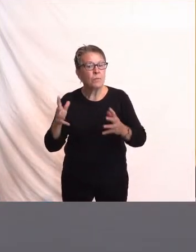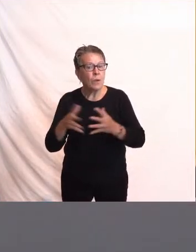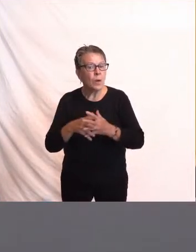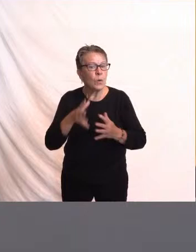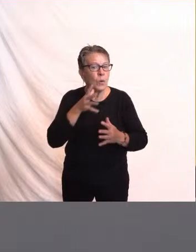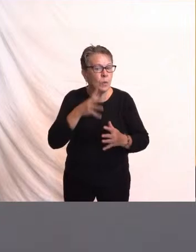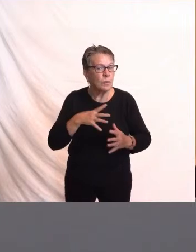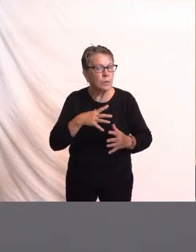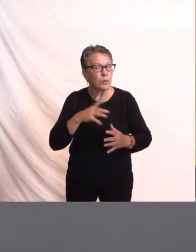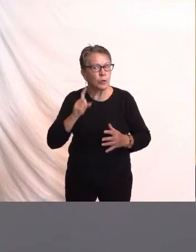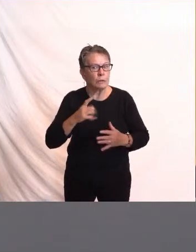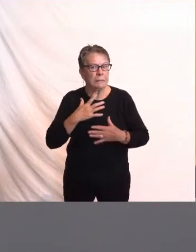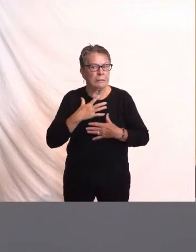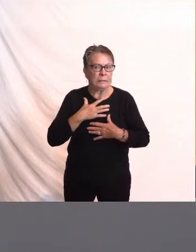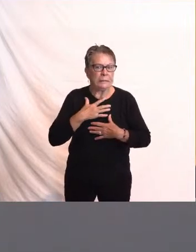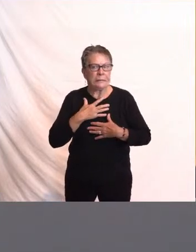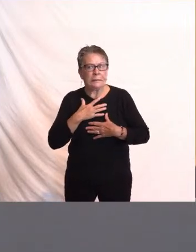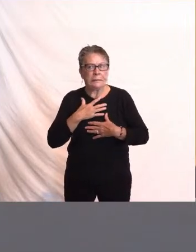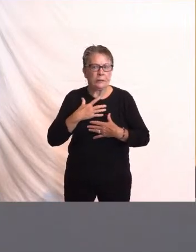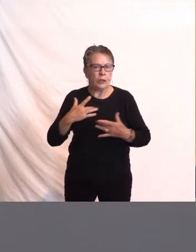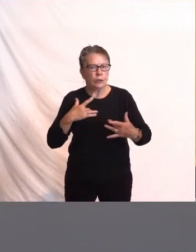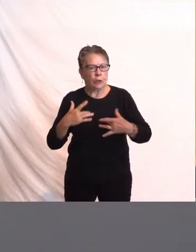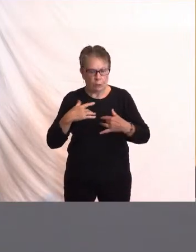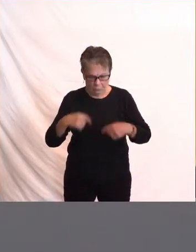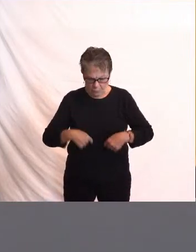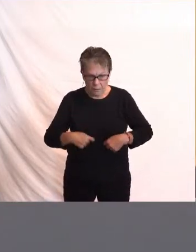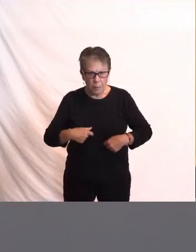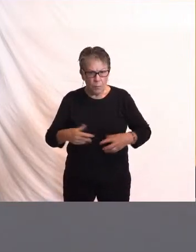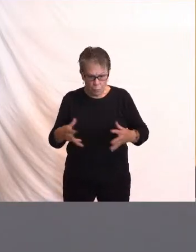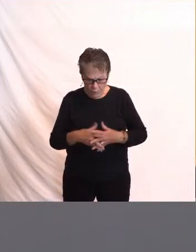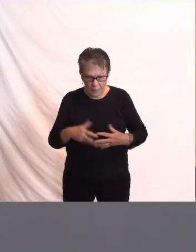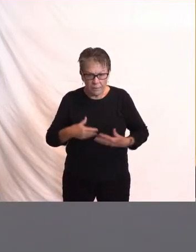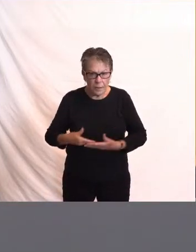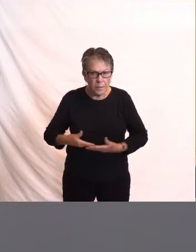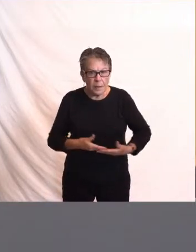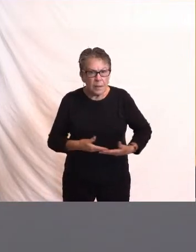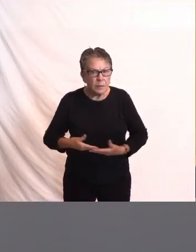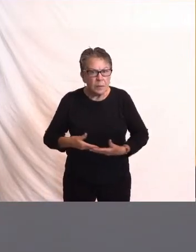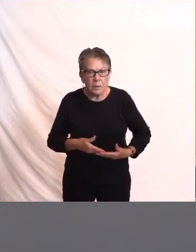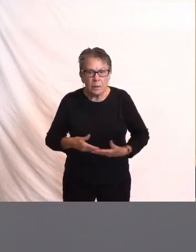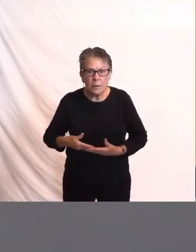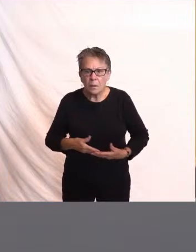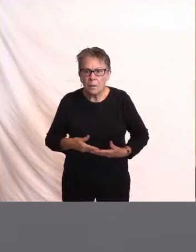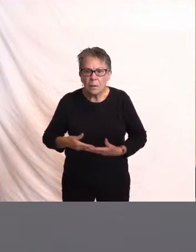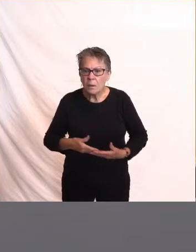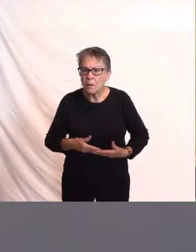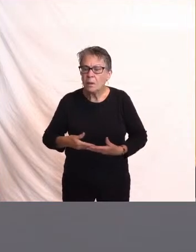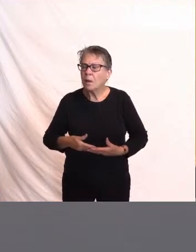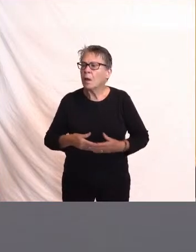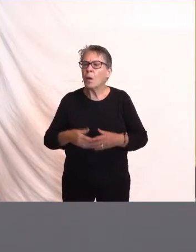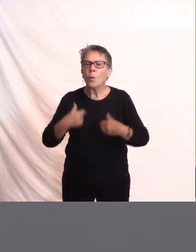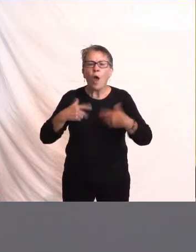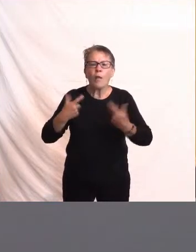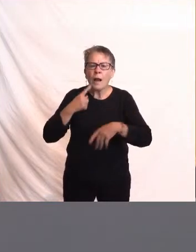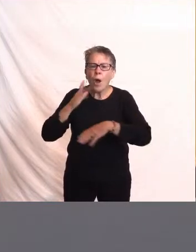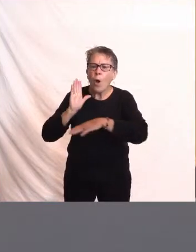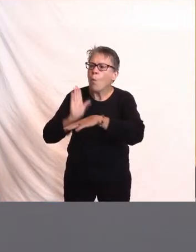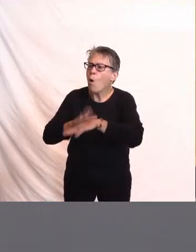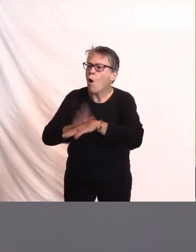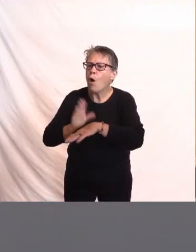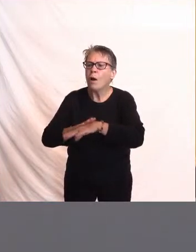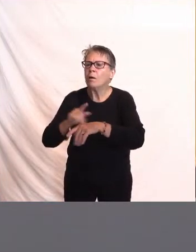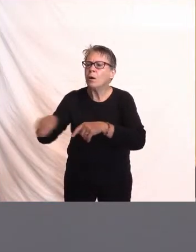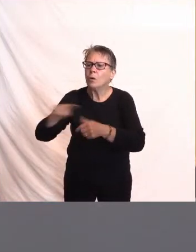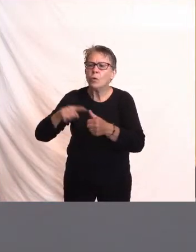children. And we tell them not to put things that are unnatural into the body all the time. We tell them not to take wine. We tell them not to take aspirin. There are all